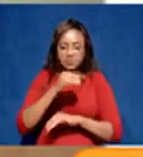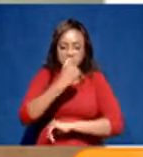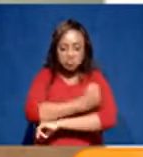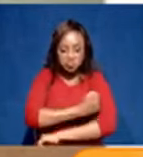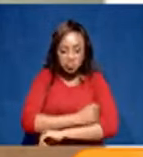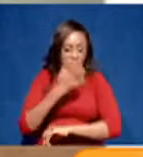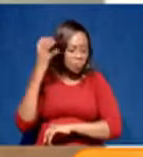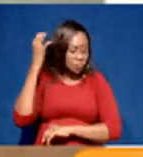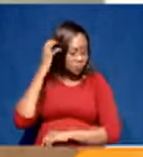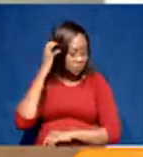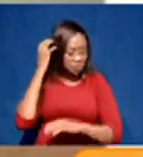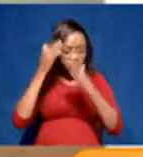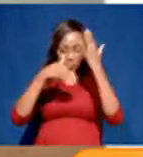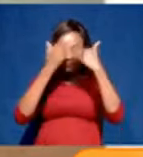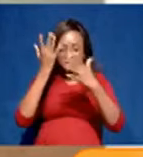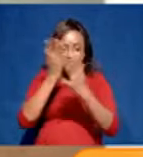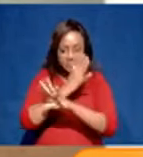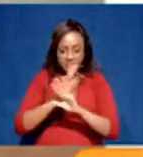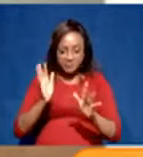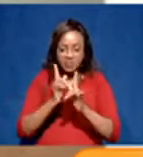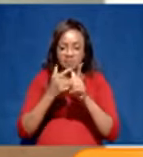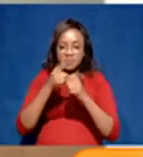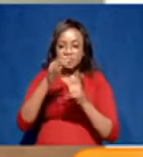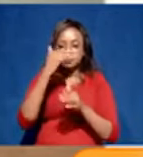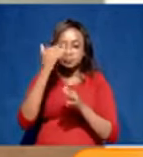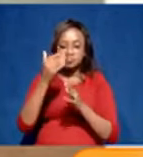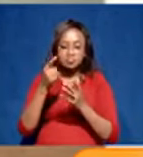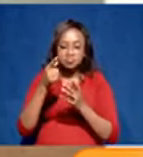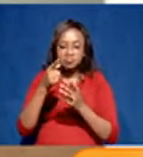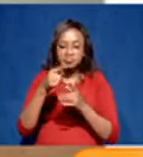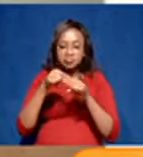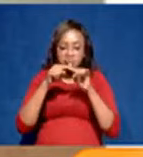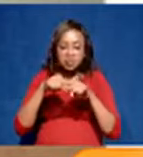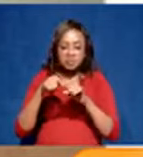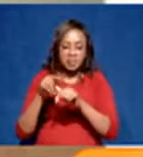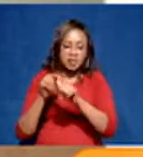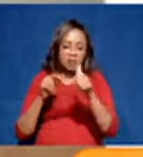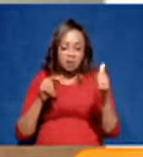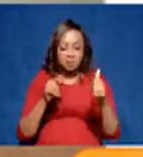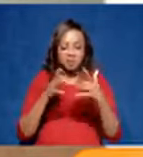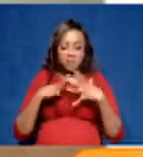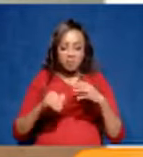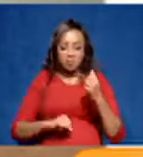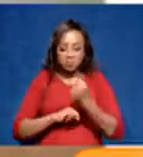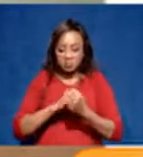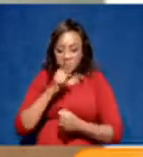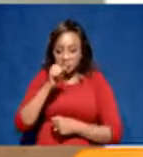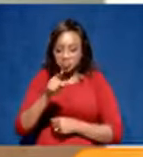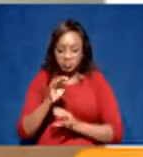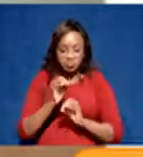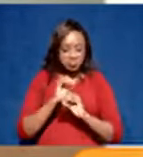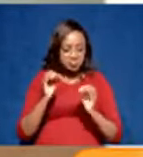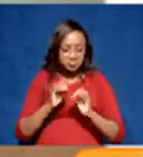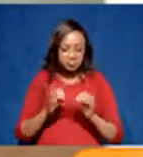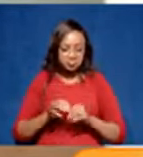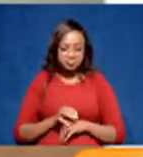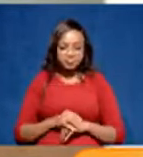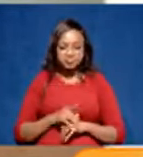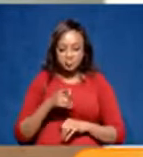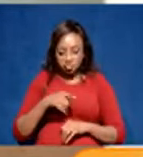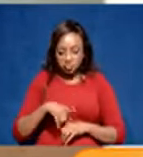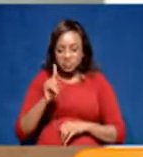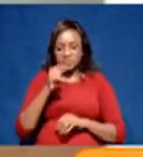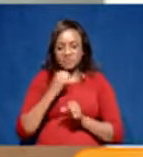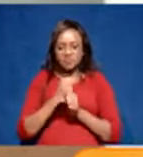your college or whatever it is, so that then you stop being a dependent to your guardian or to your parent, then you start your